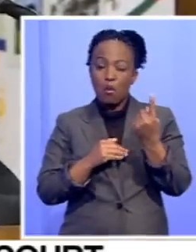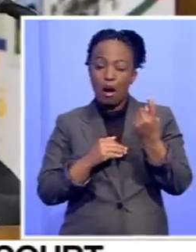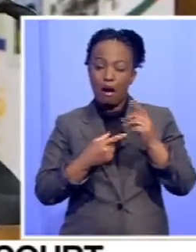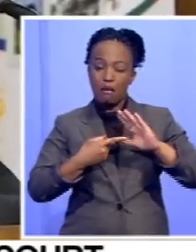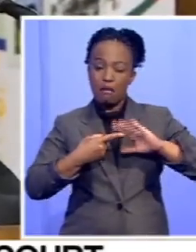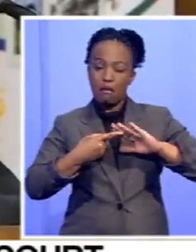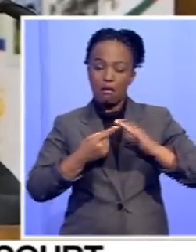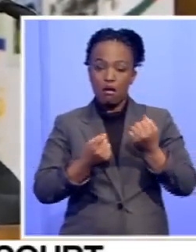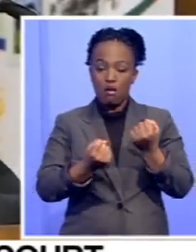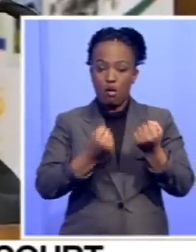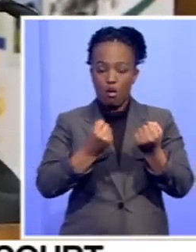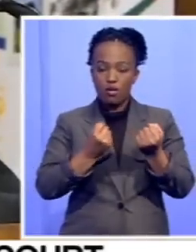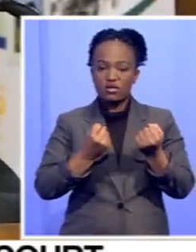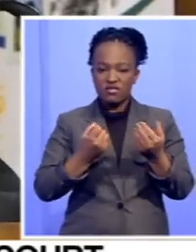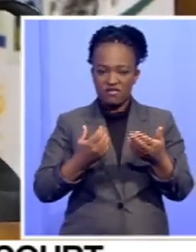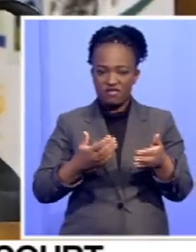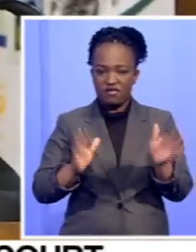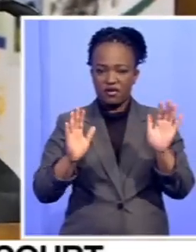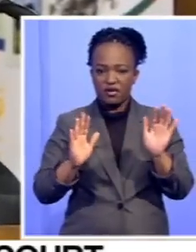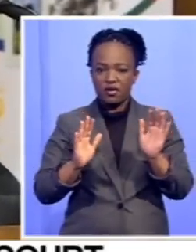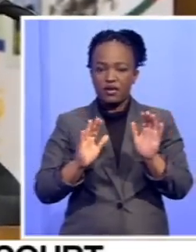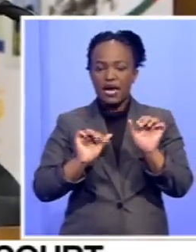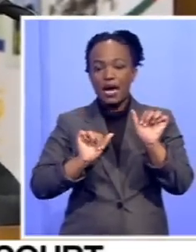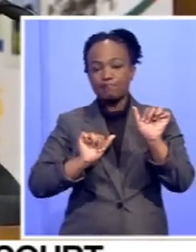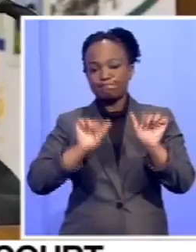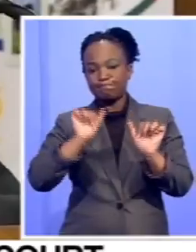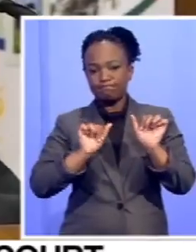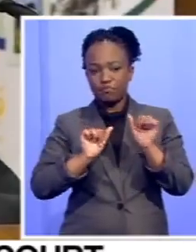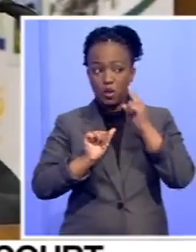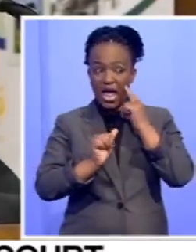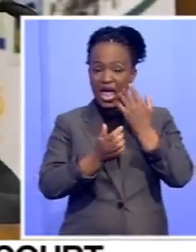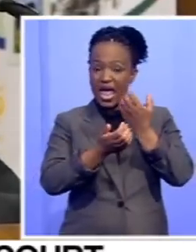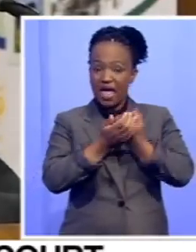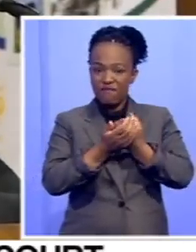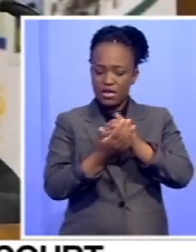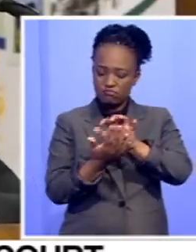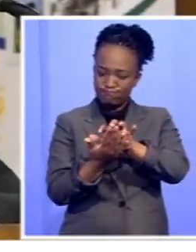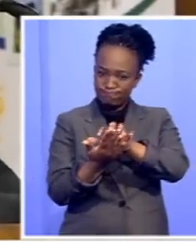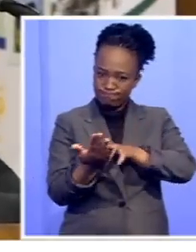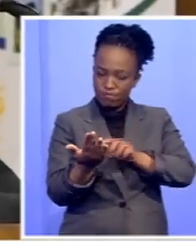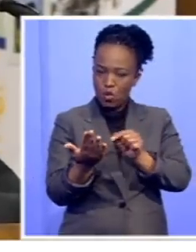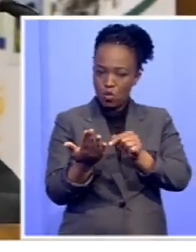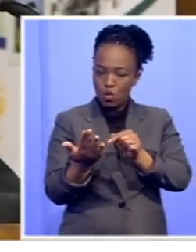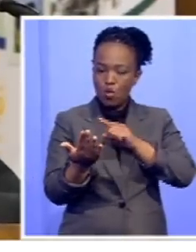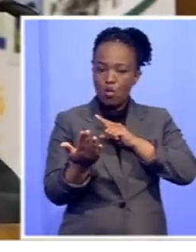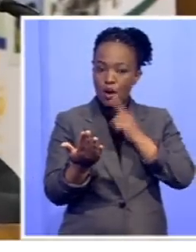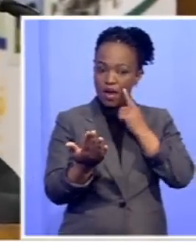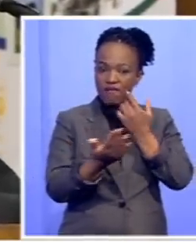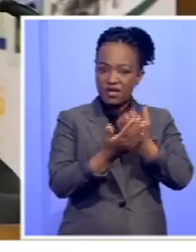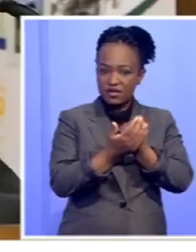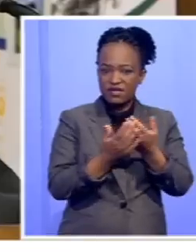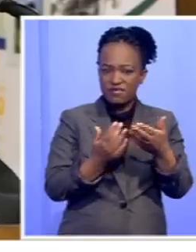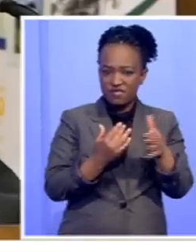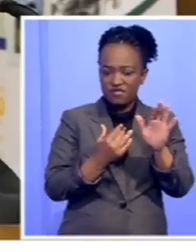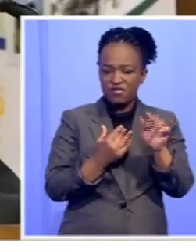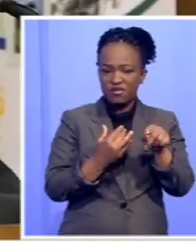which the court have regard in the assessment of the quality of the evidence. The contextual scene, the evidence given in the case